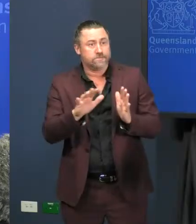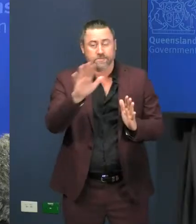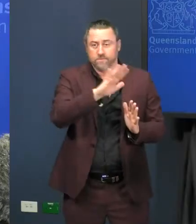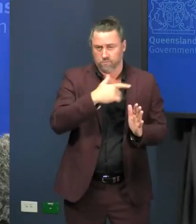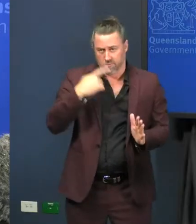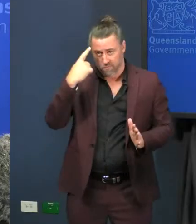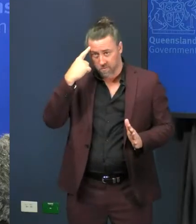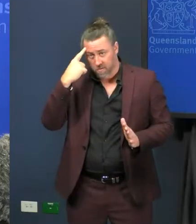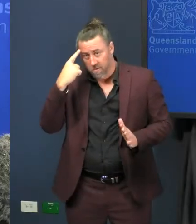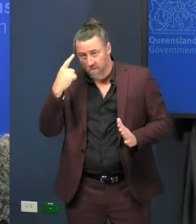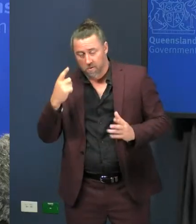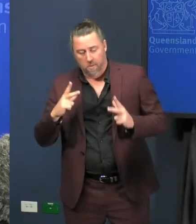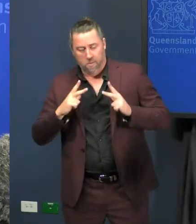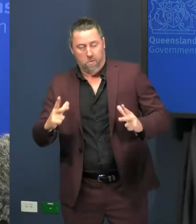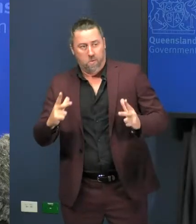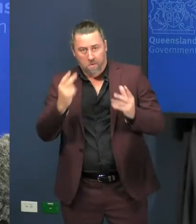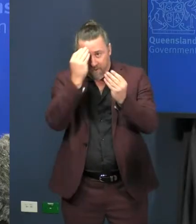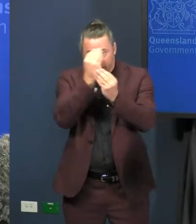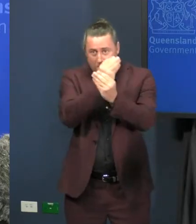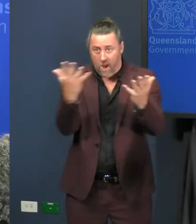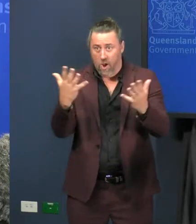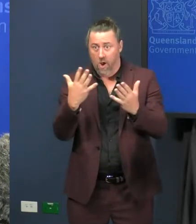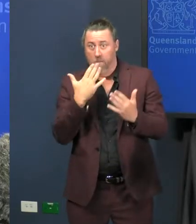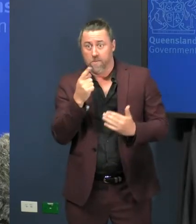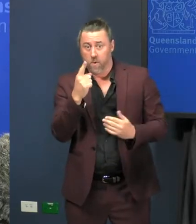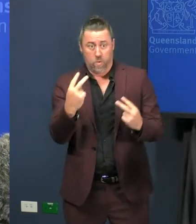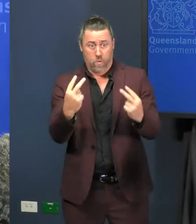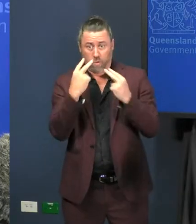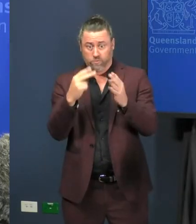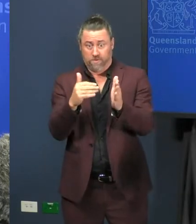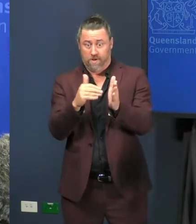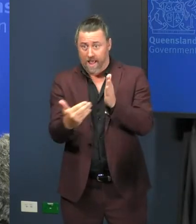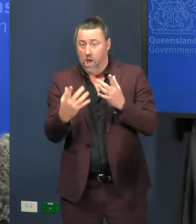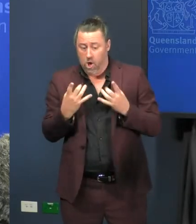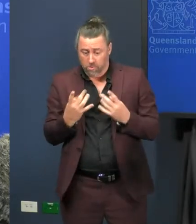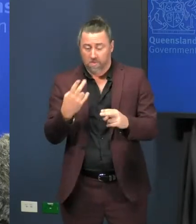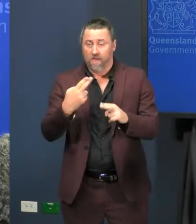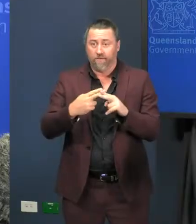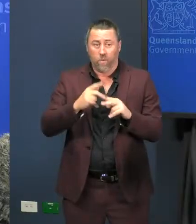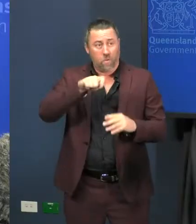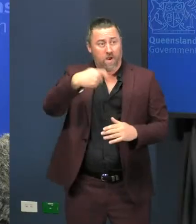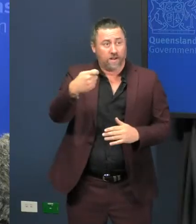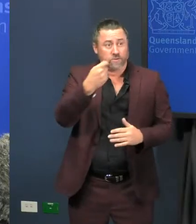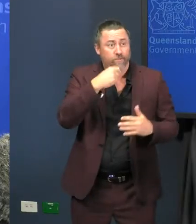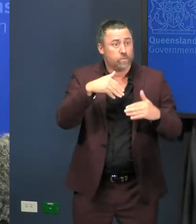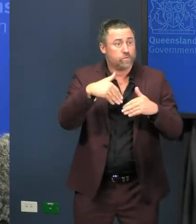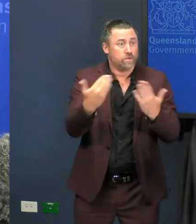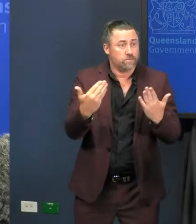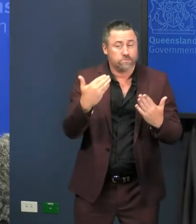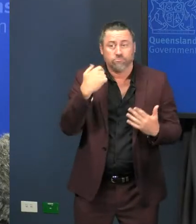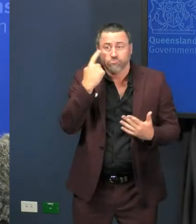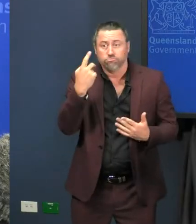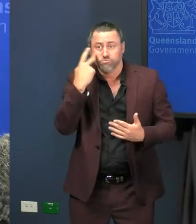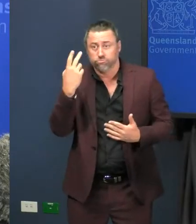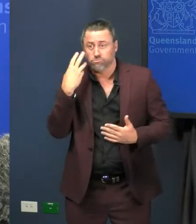very large amount of Queenslanders to please heed the warnings in the days ahead. So the